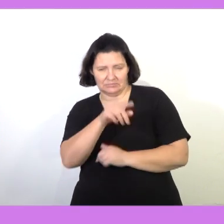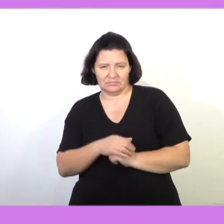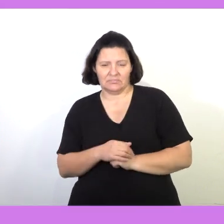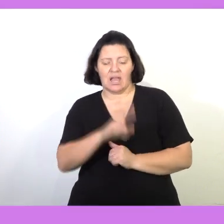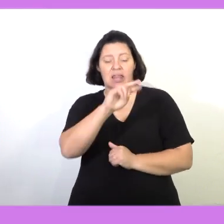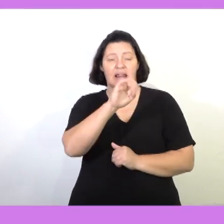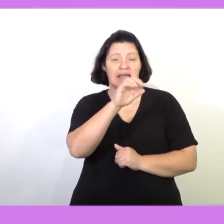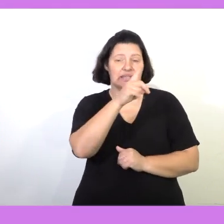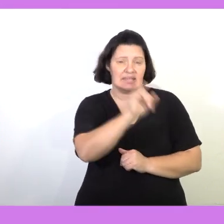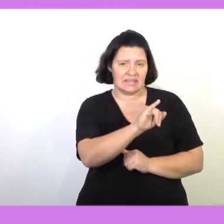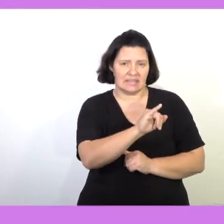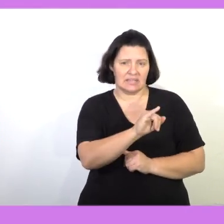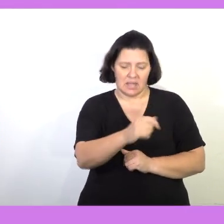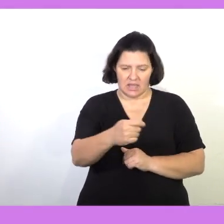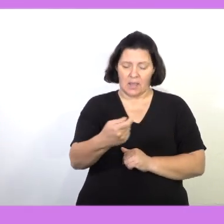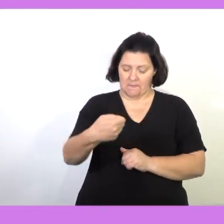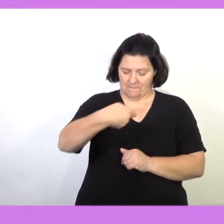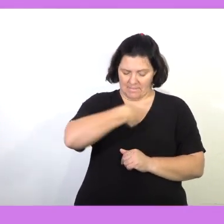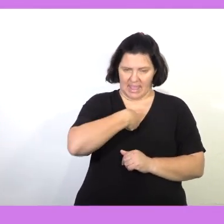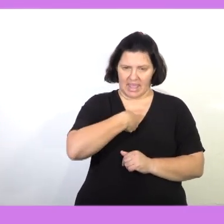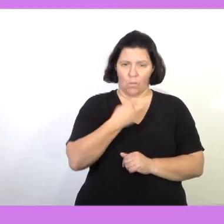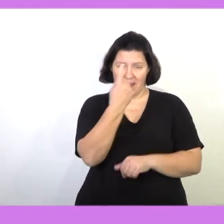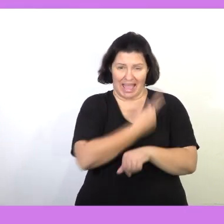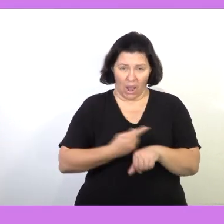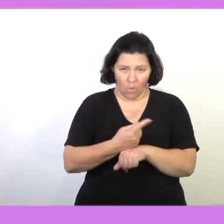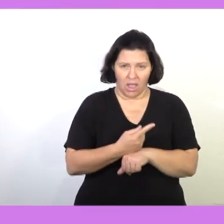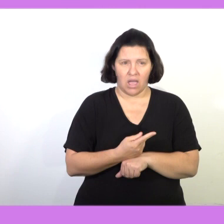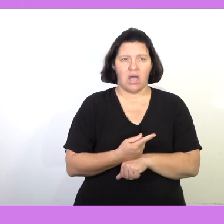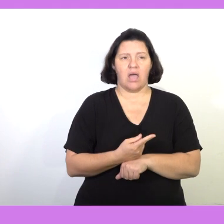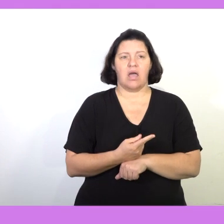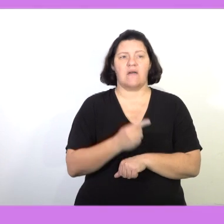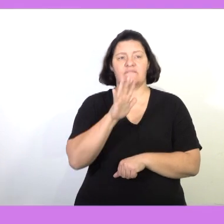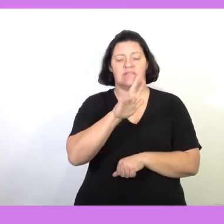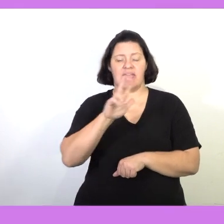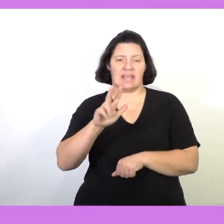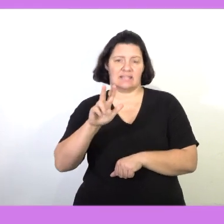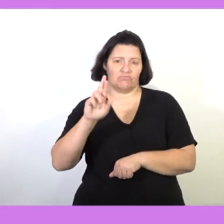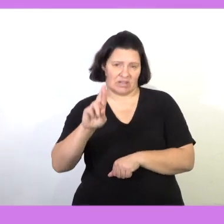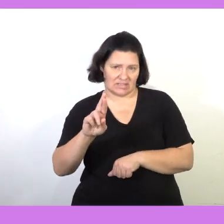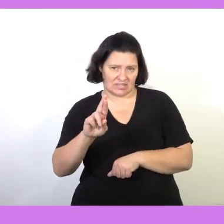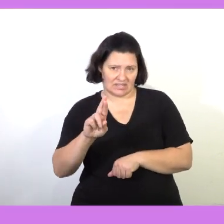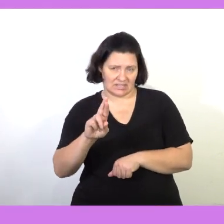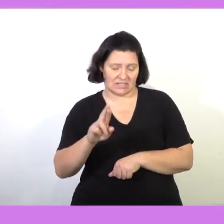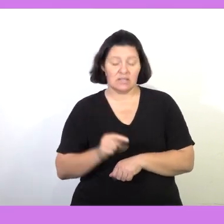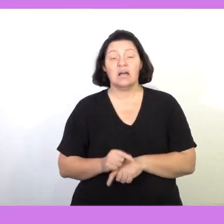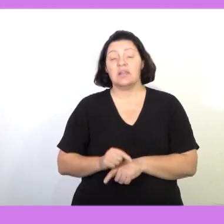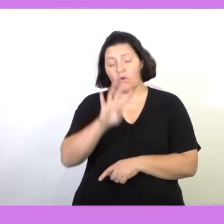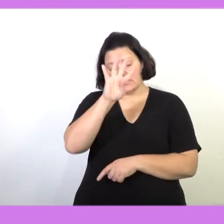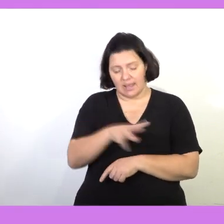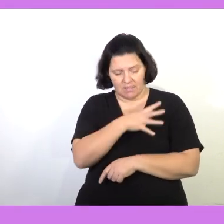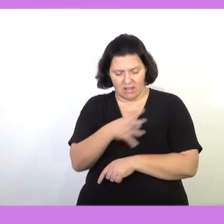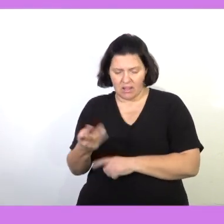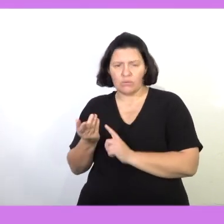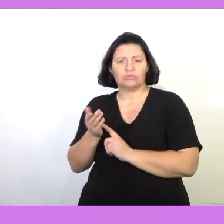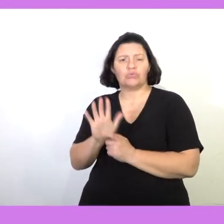here. Naledi is paid 58 rand per hour at her casual job. The table